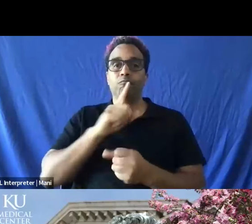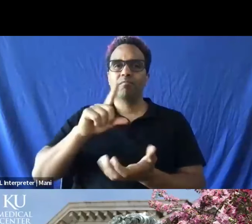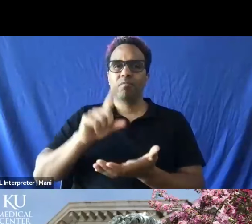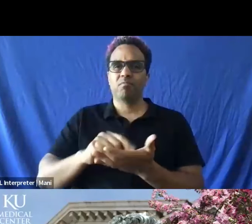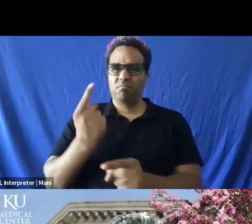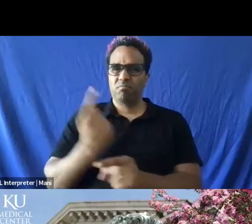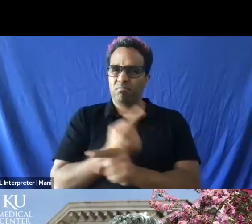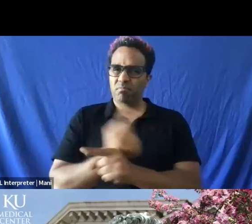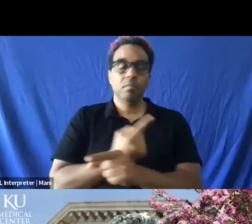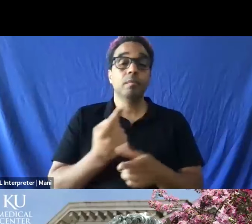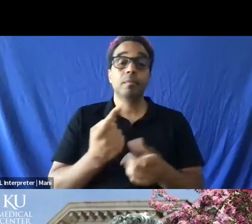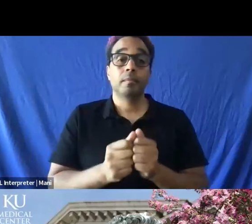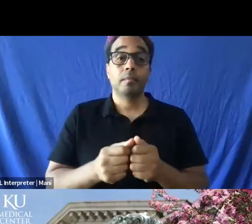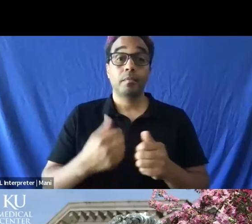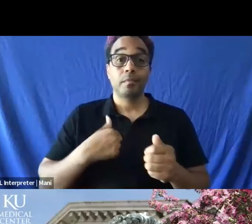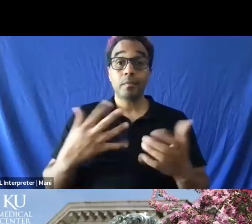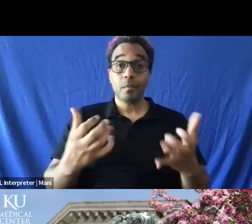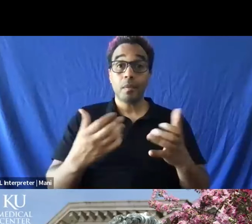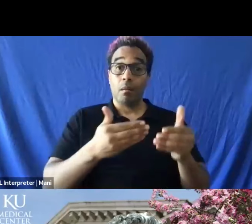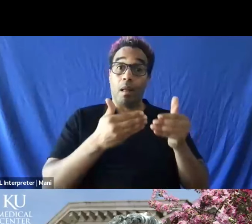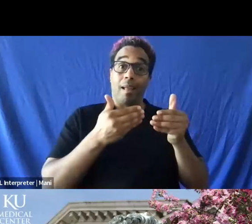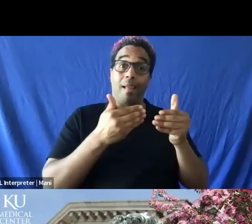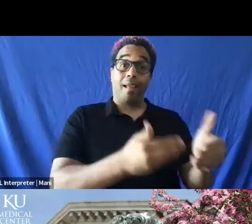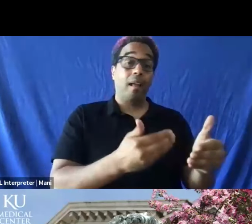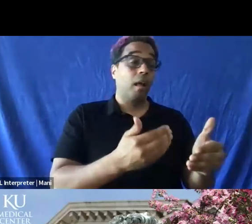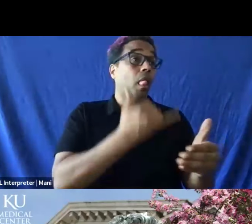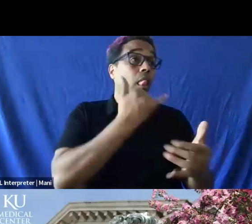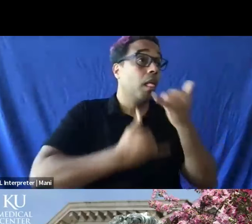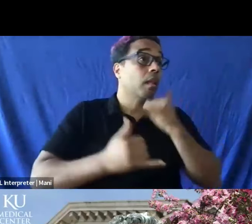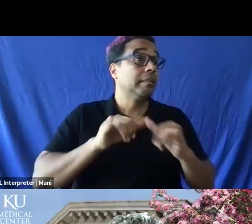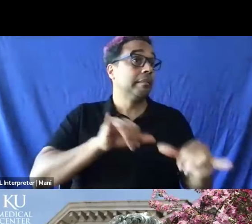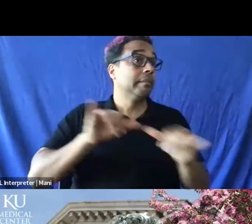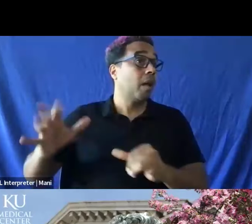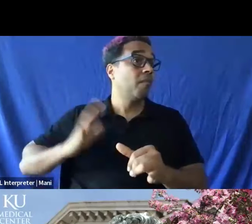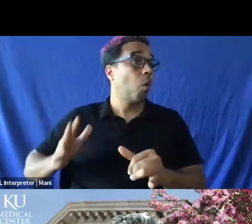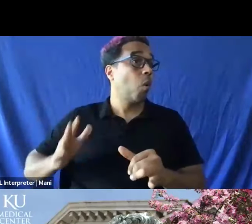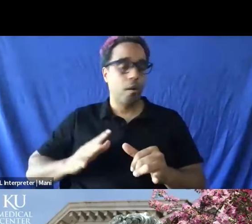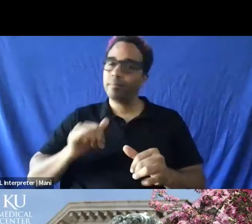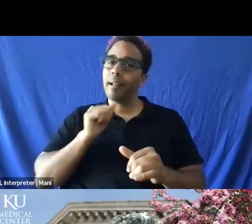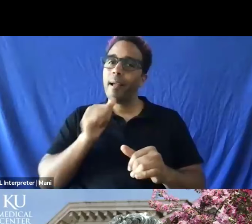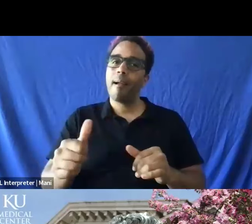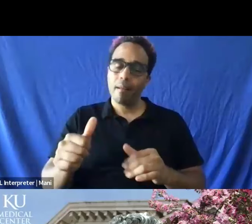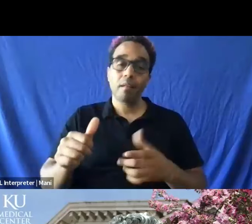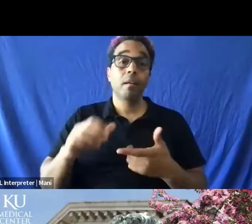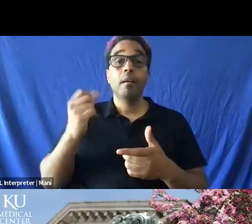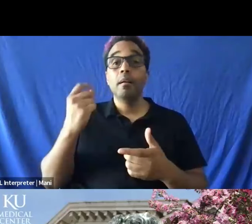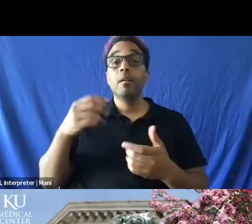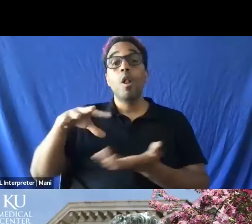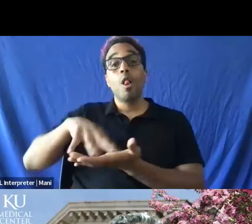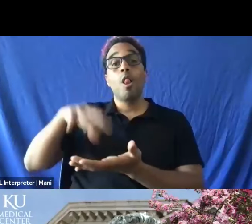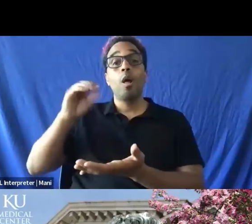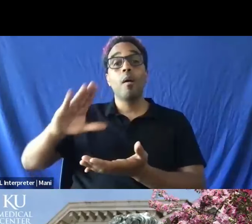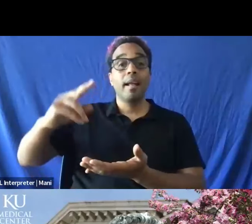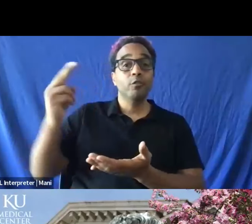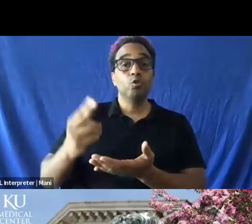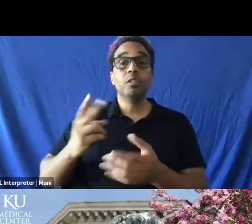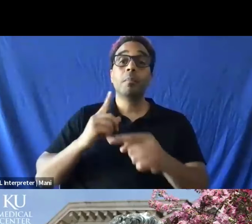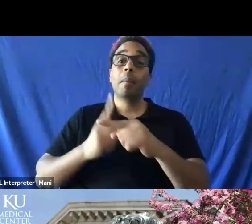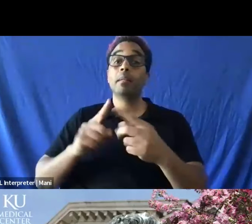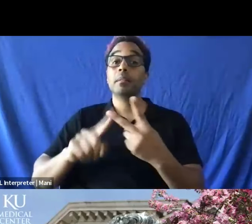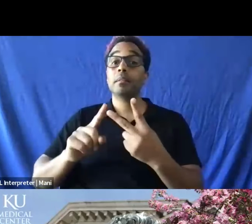know, engage in the same actions. So I learned a little bit about their history, a little bit about their